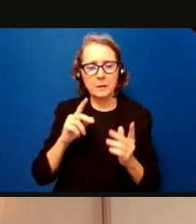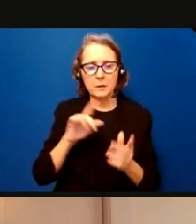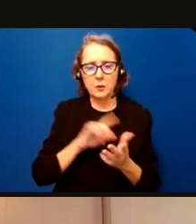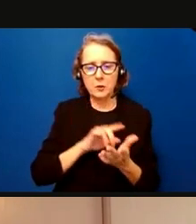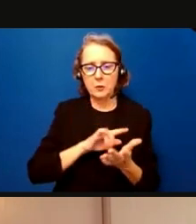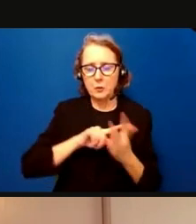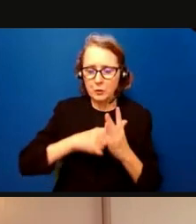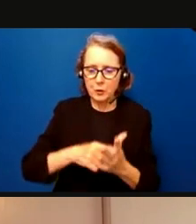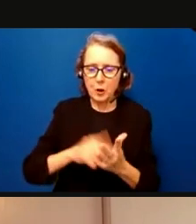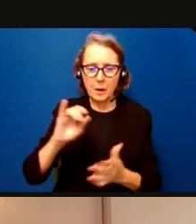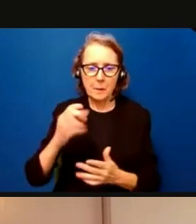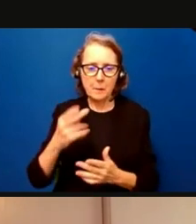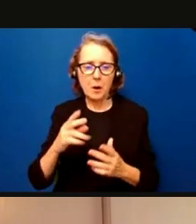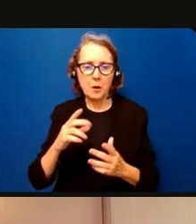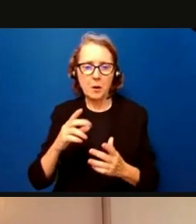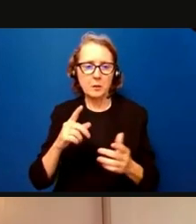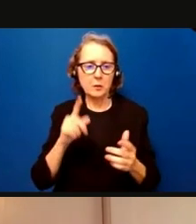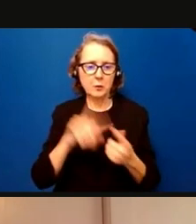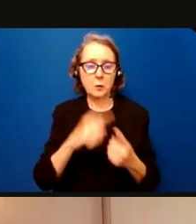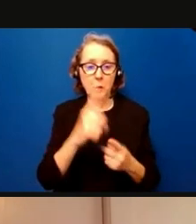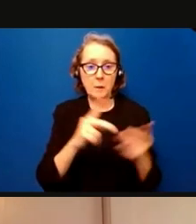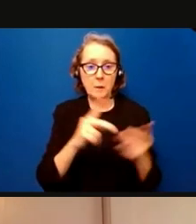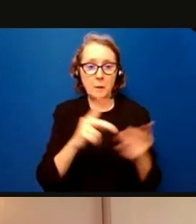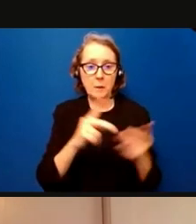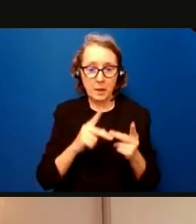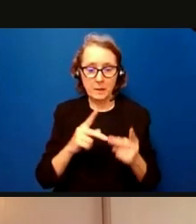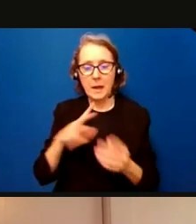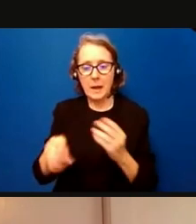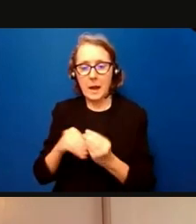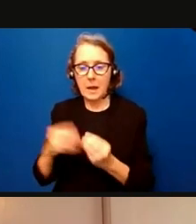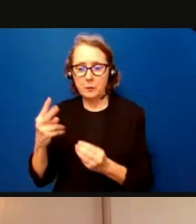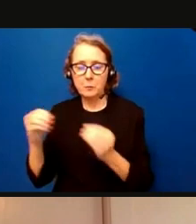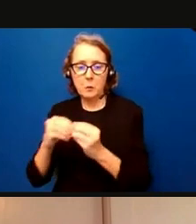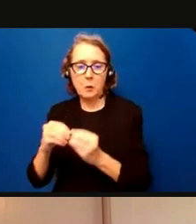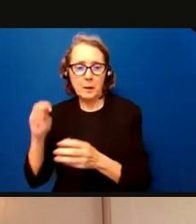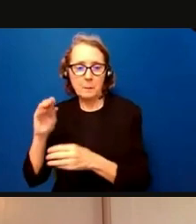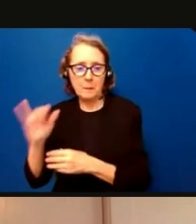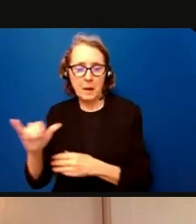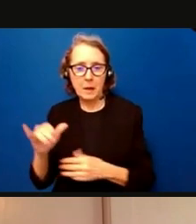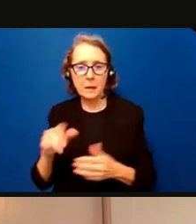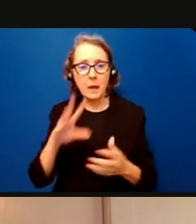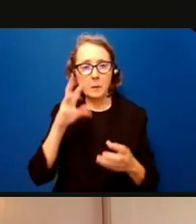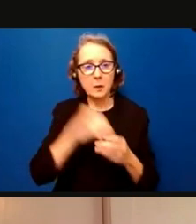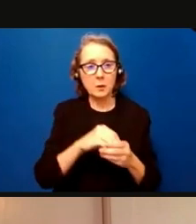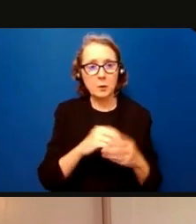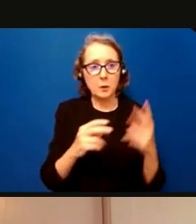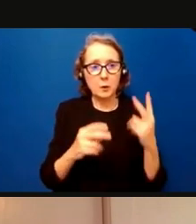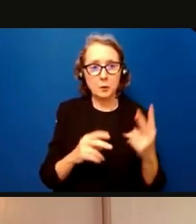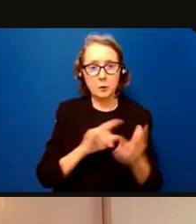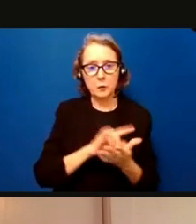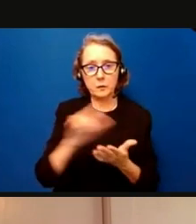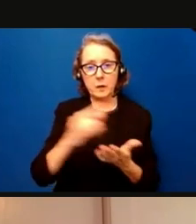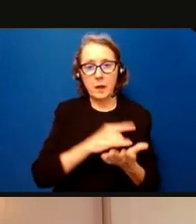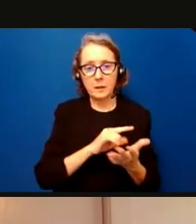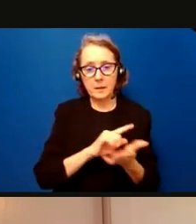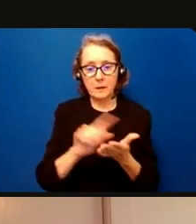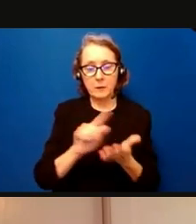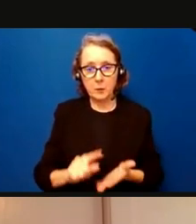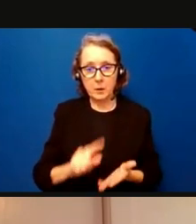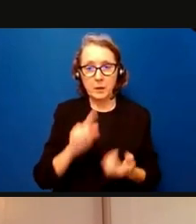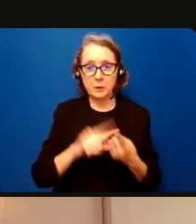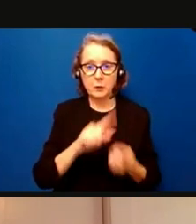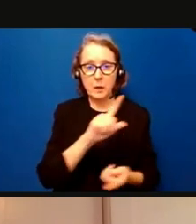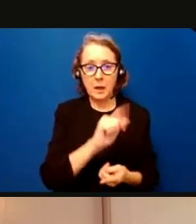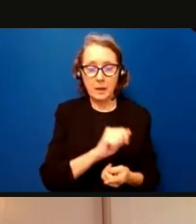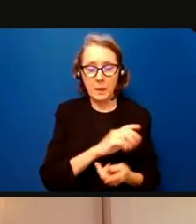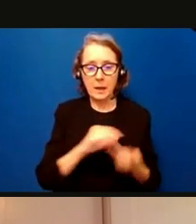and third destinations in May. This would include 2 flights per week to both the LA Basin and Las Vegas. This airline is